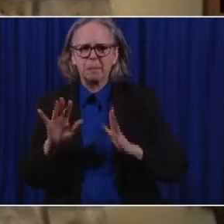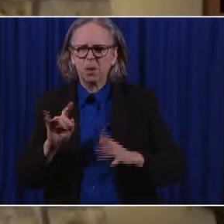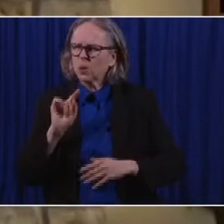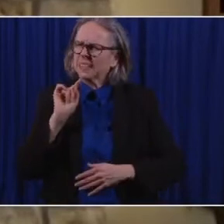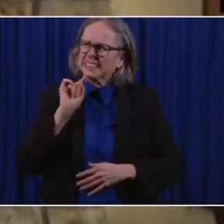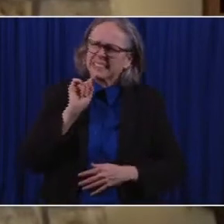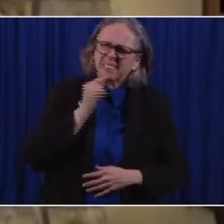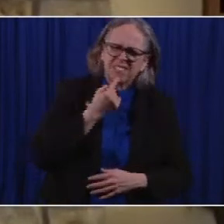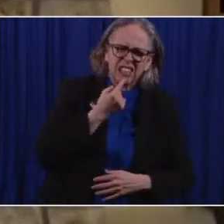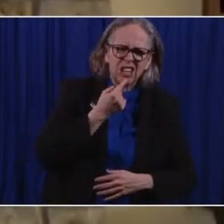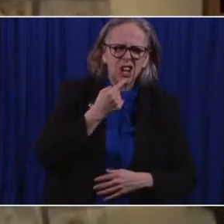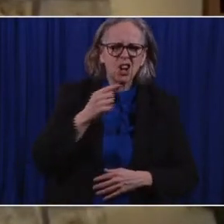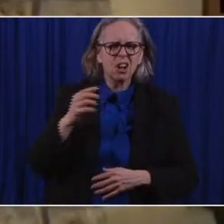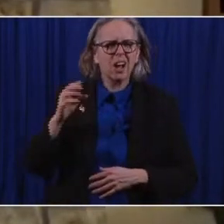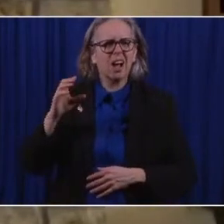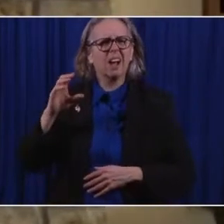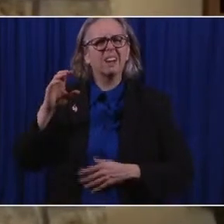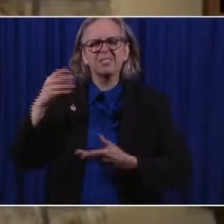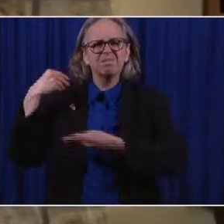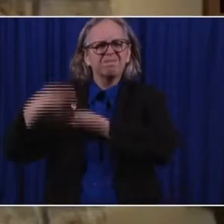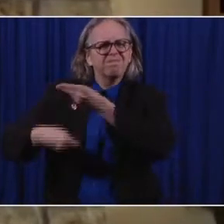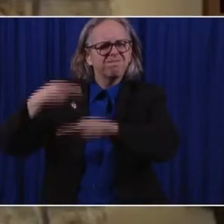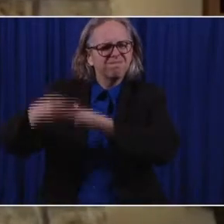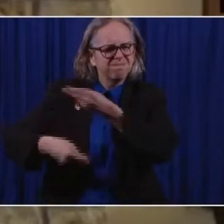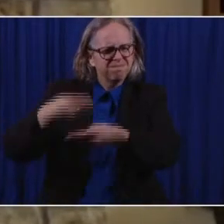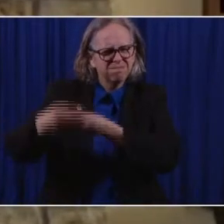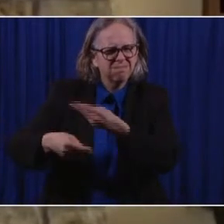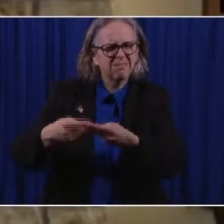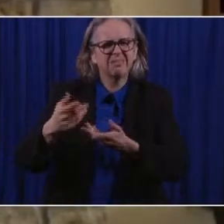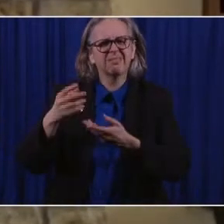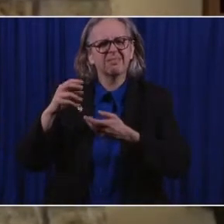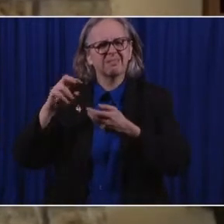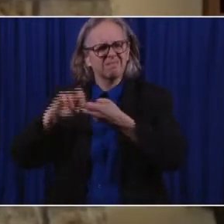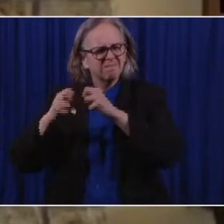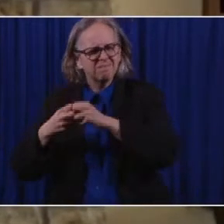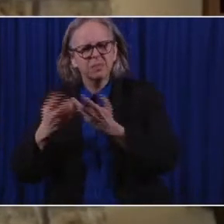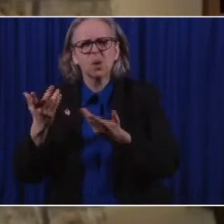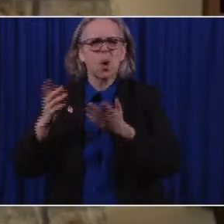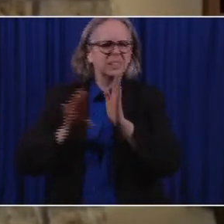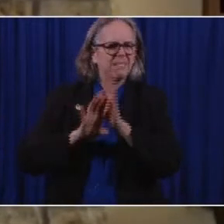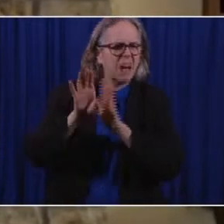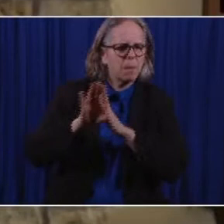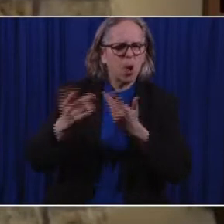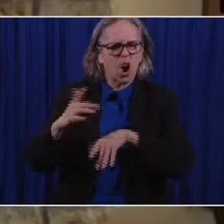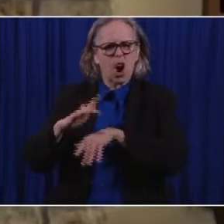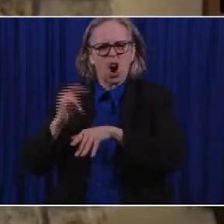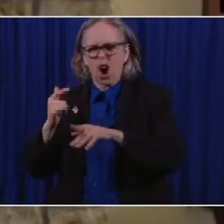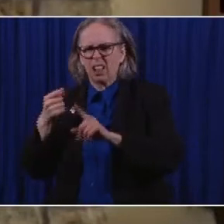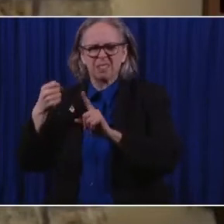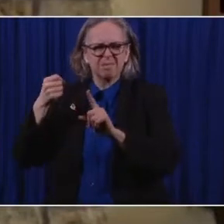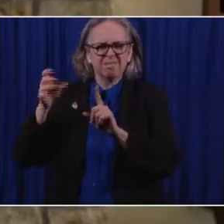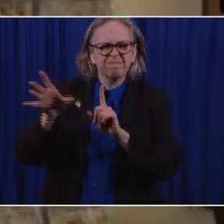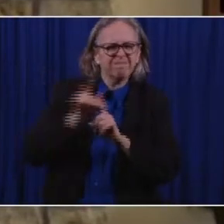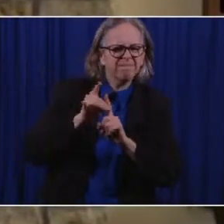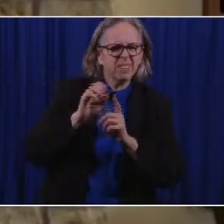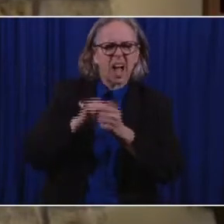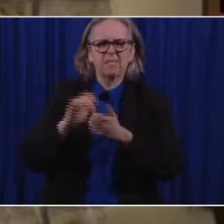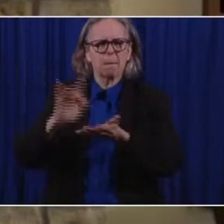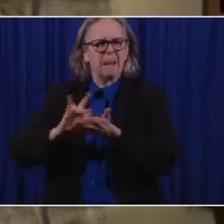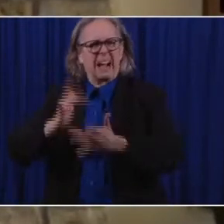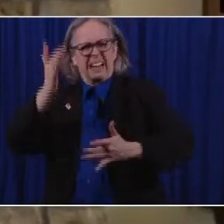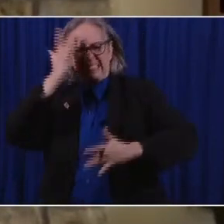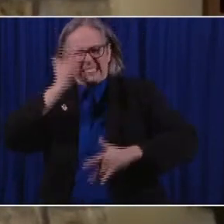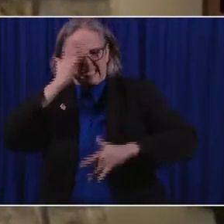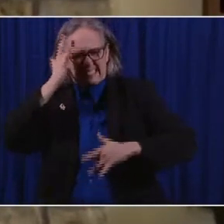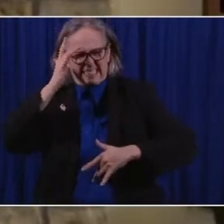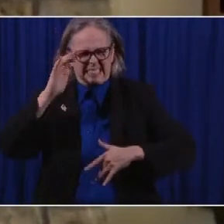congenital, developmental, or early onset medical disorders. And we have a comprehensive definition of that.